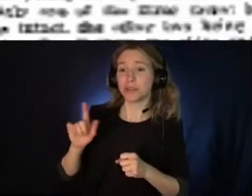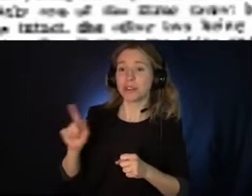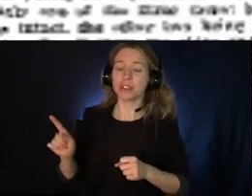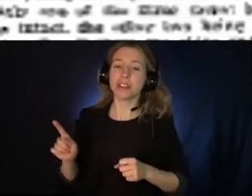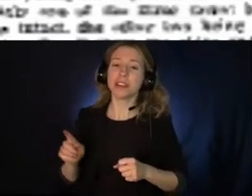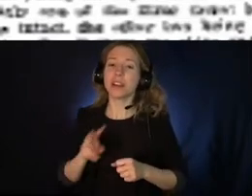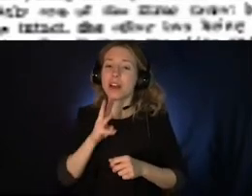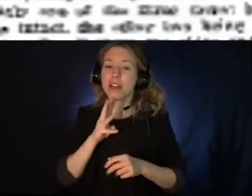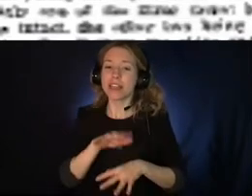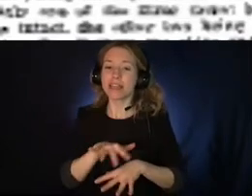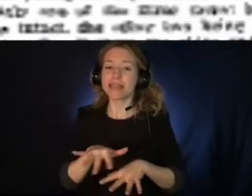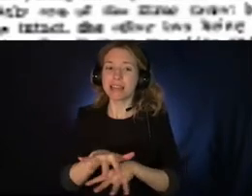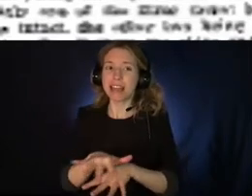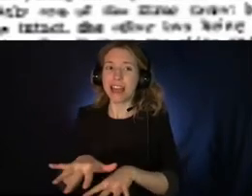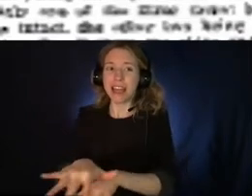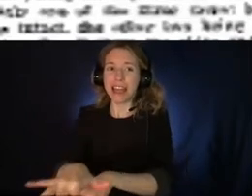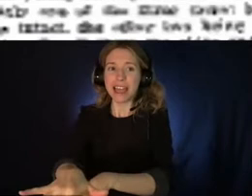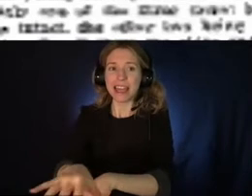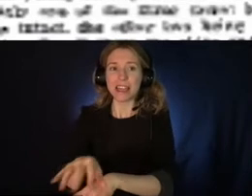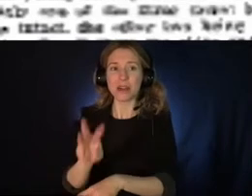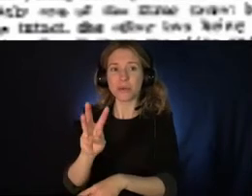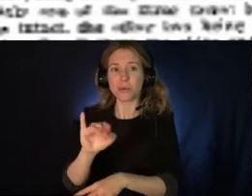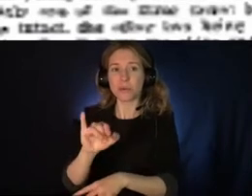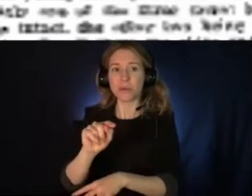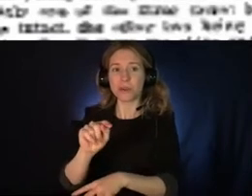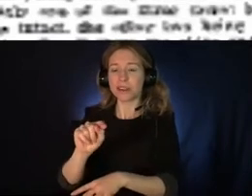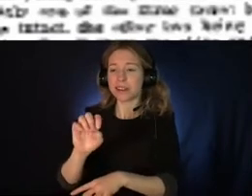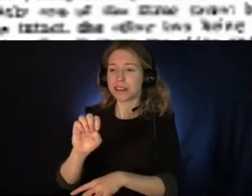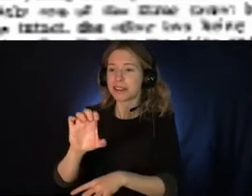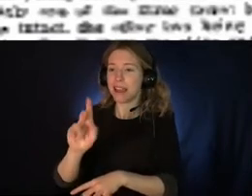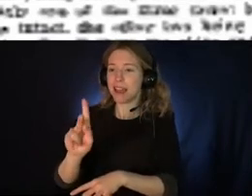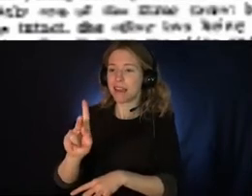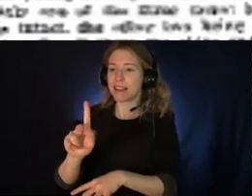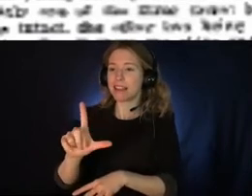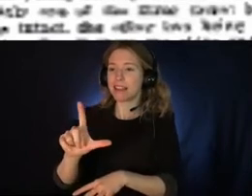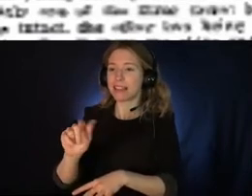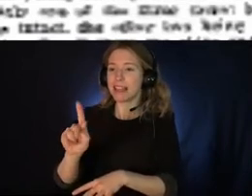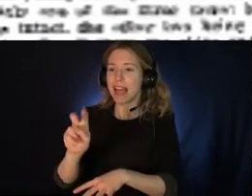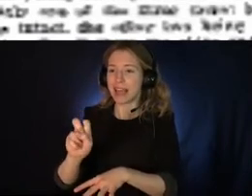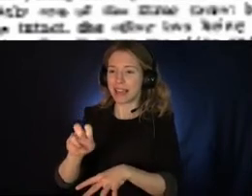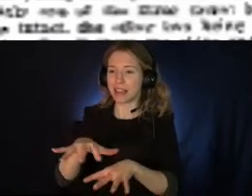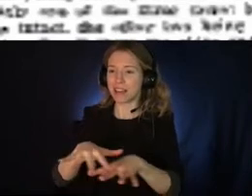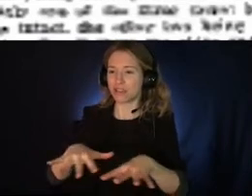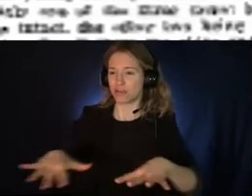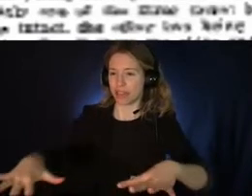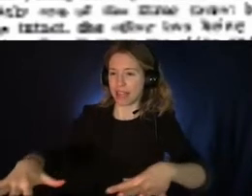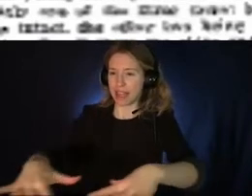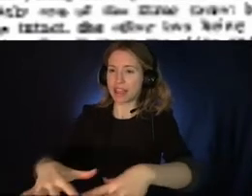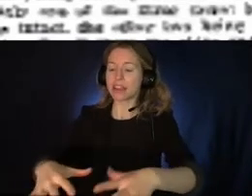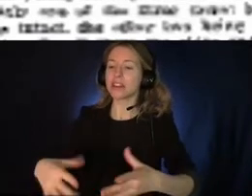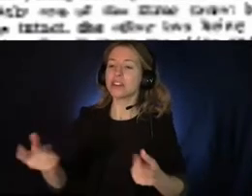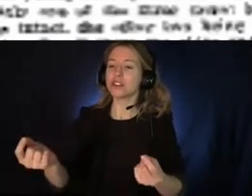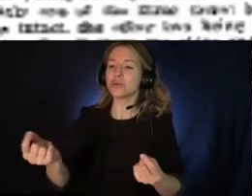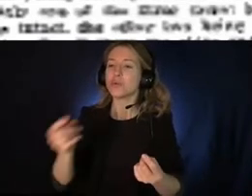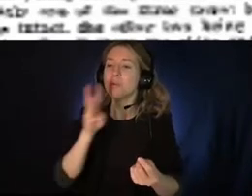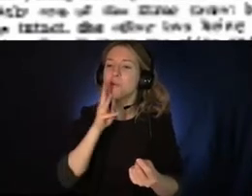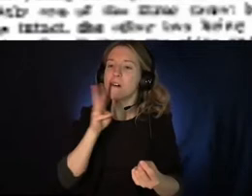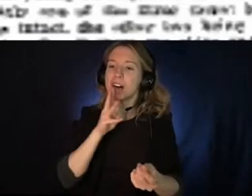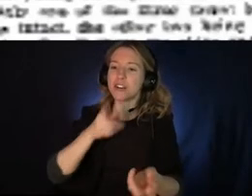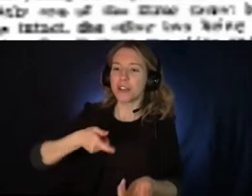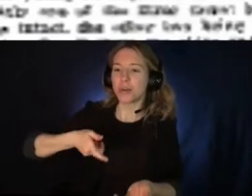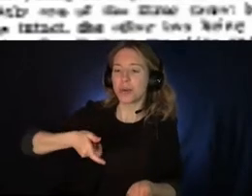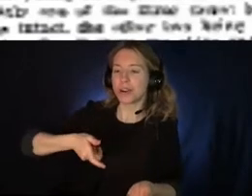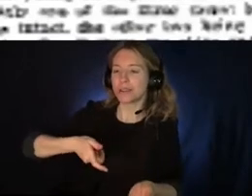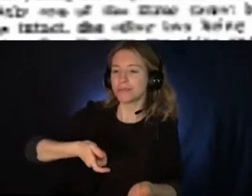Lake, and when they were dredging this, they were doing so to provide water to neighboring towns